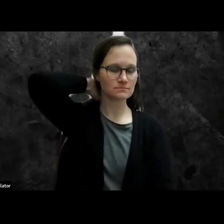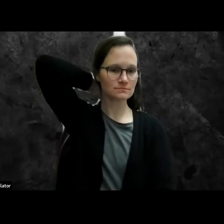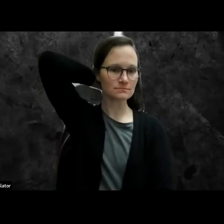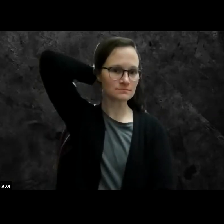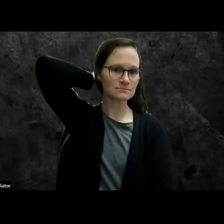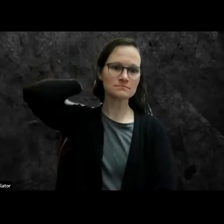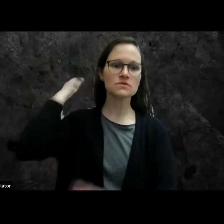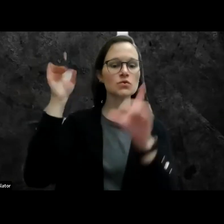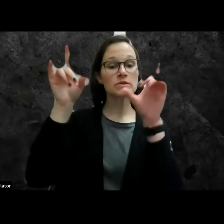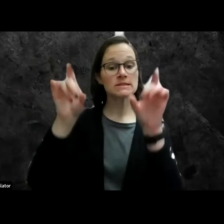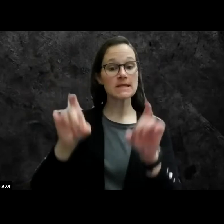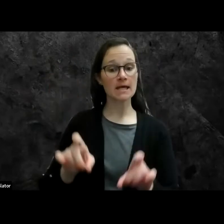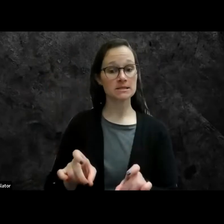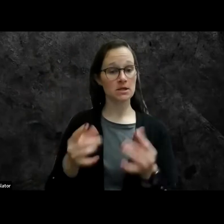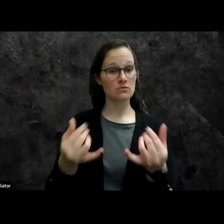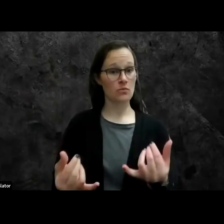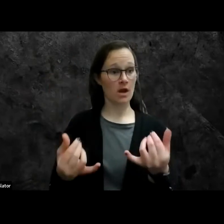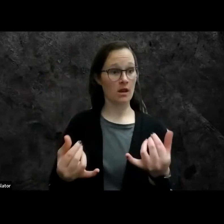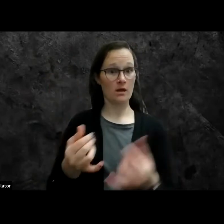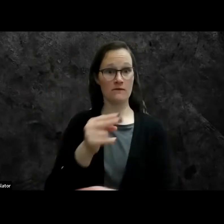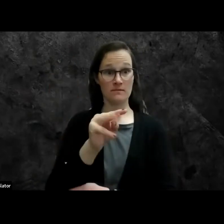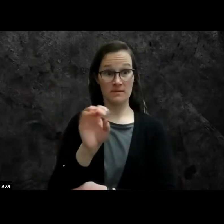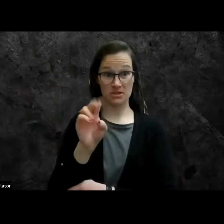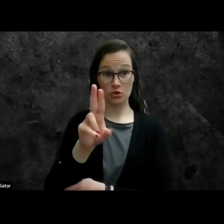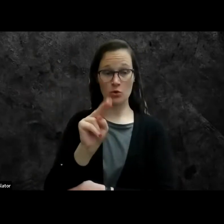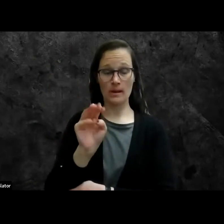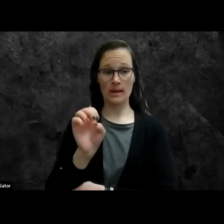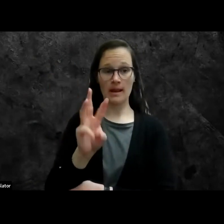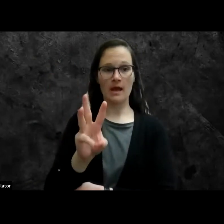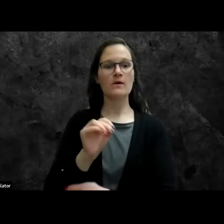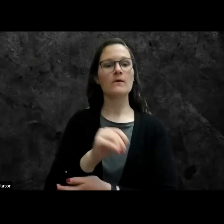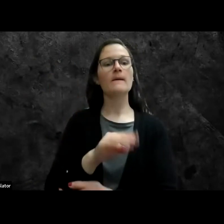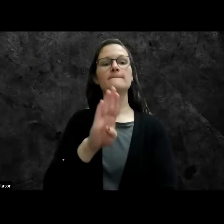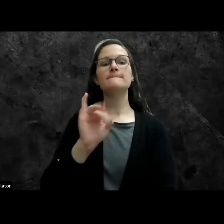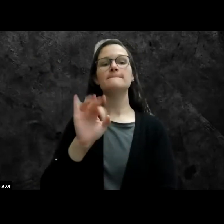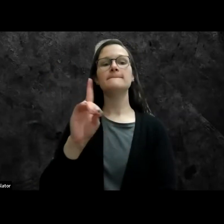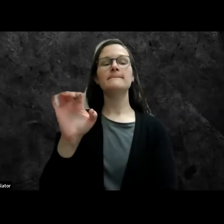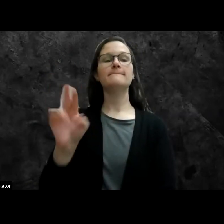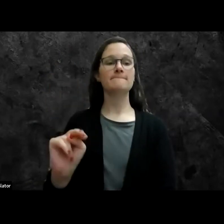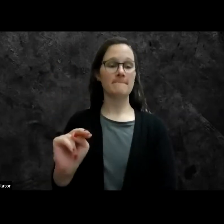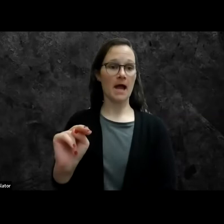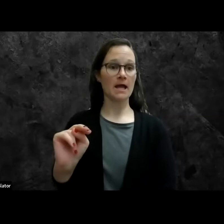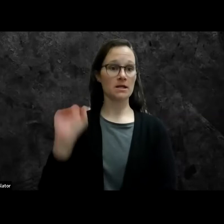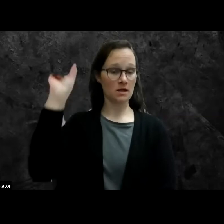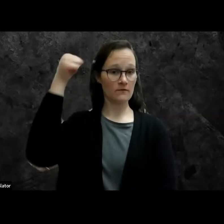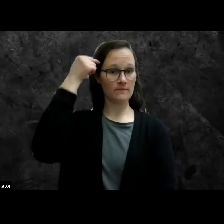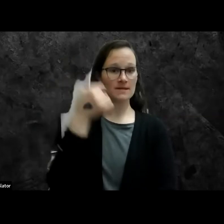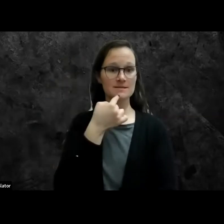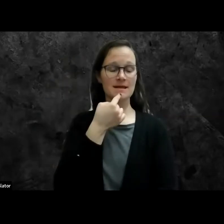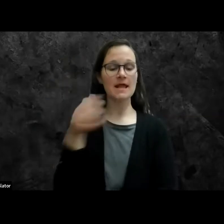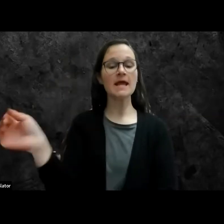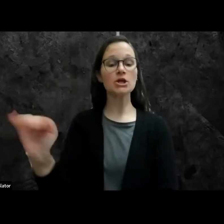and I encourage you to be looking at that fairly frequently, the Biden administration announced this last week that insurance companies are